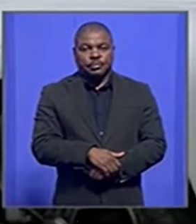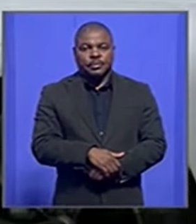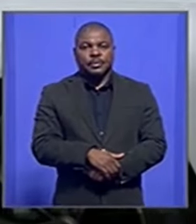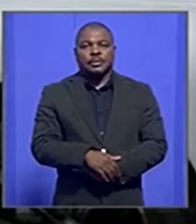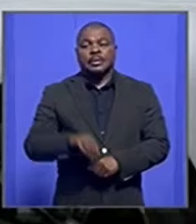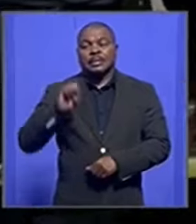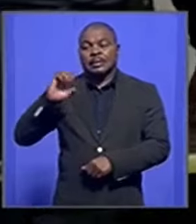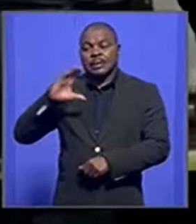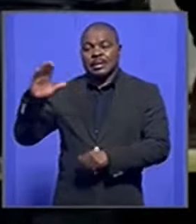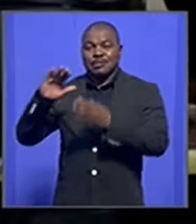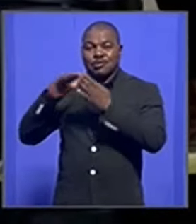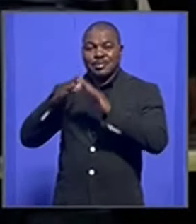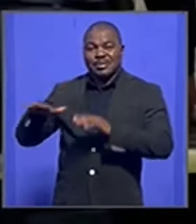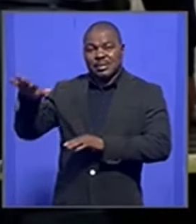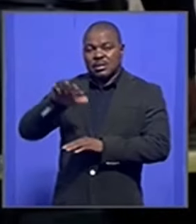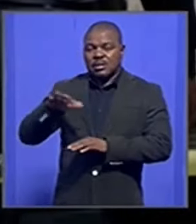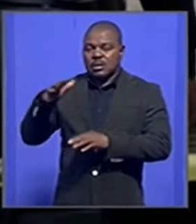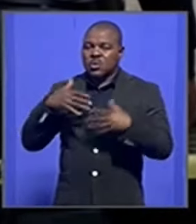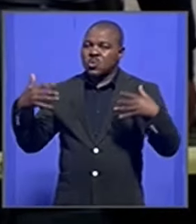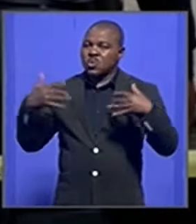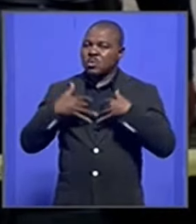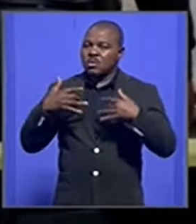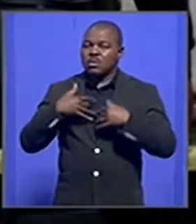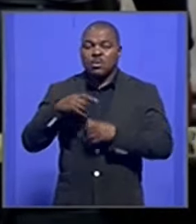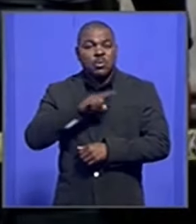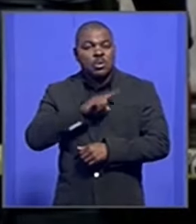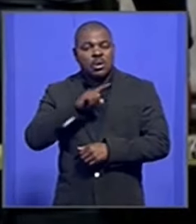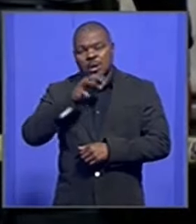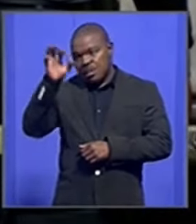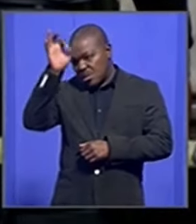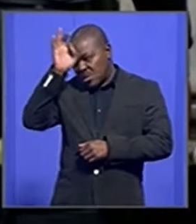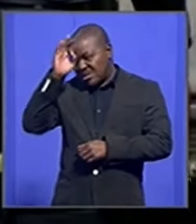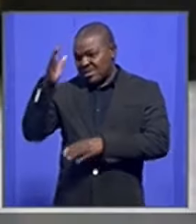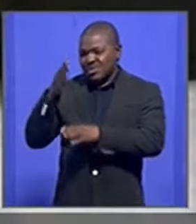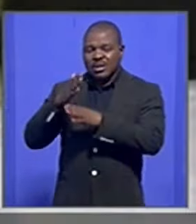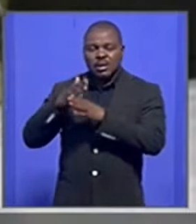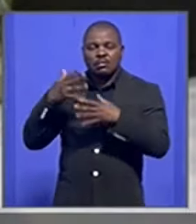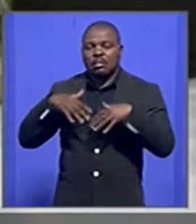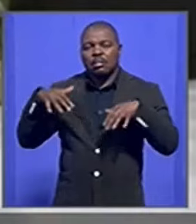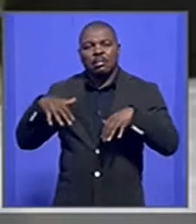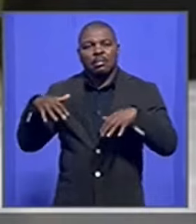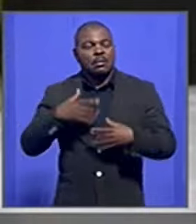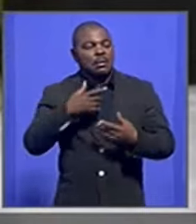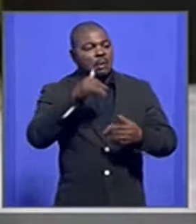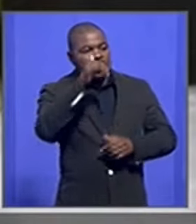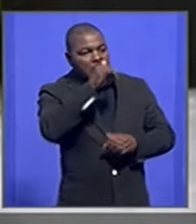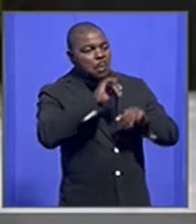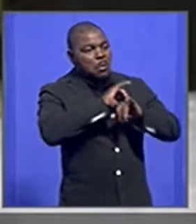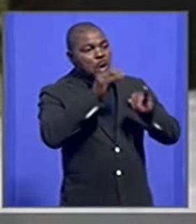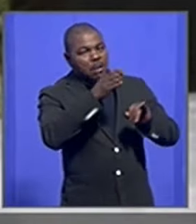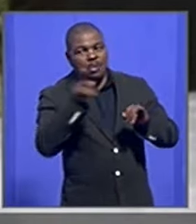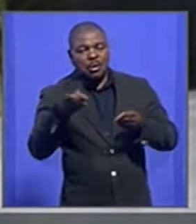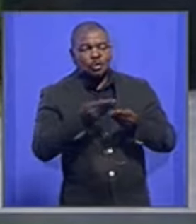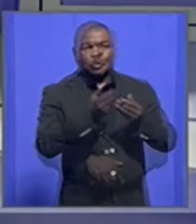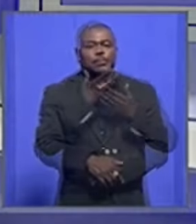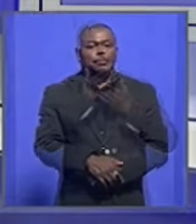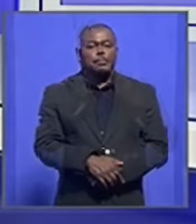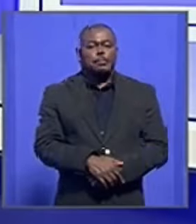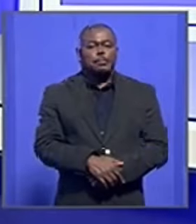Bahi kwa Eastern Cape ba tshwenngwa ke tsamaiso e bong ya sepodisi go rarabolola dikgetse tsa bosenyi.